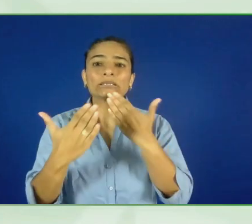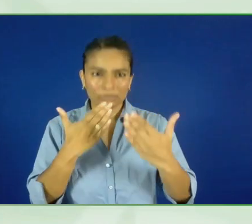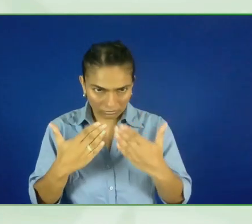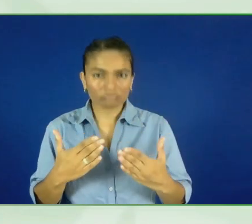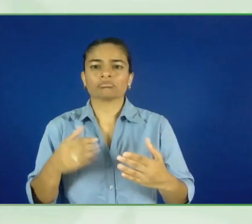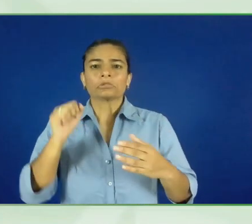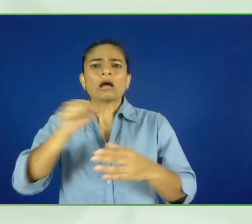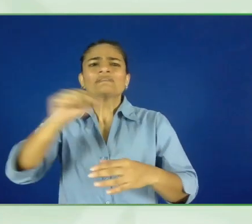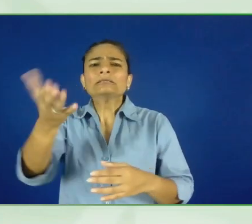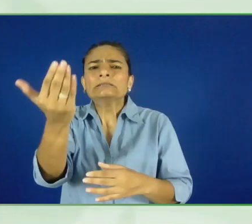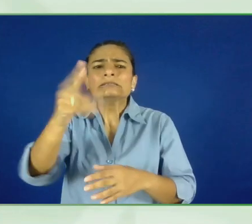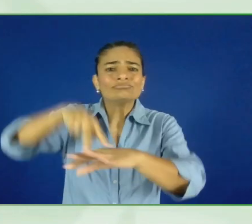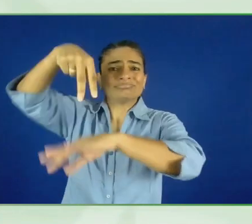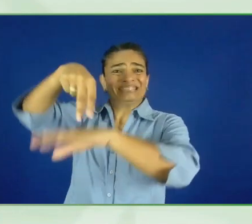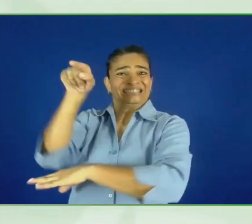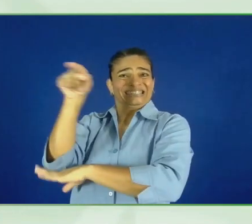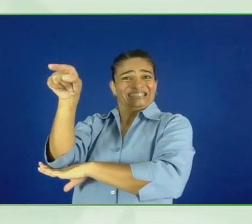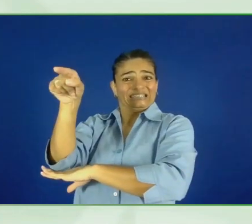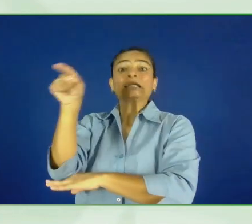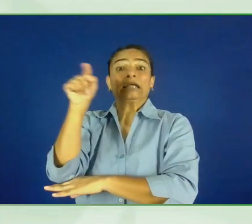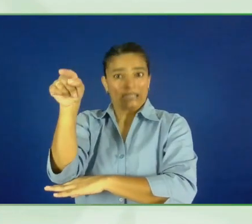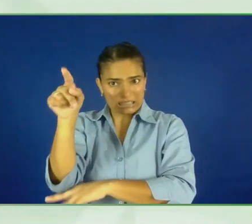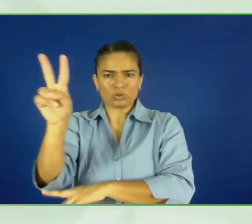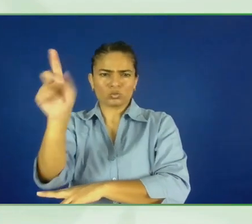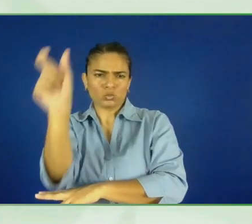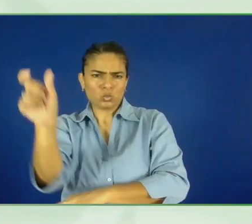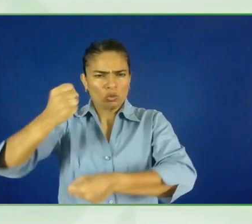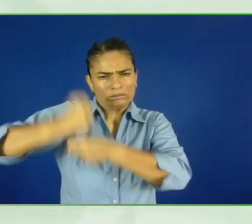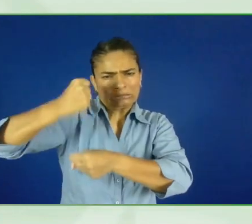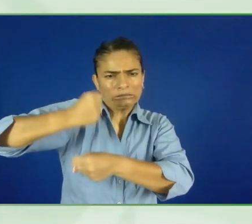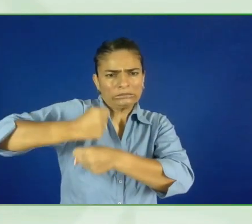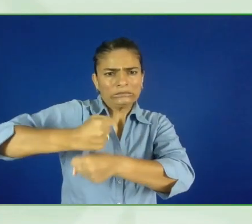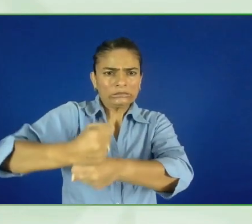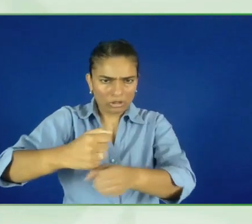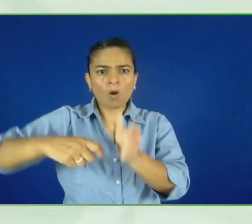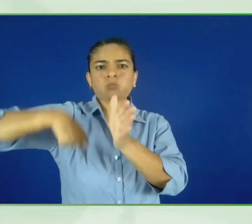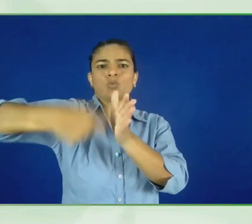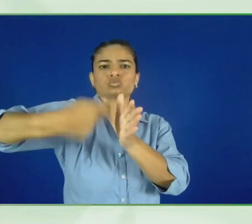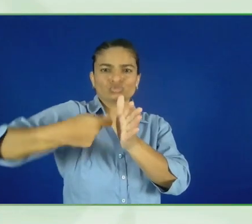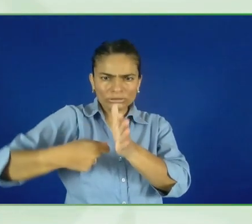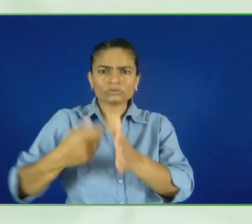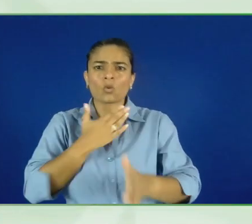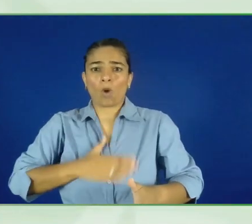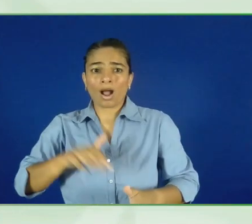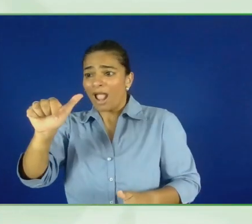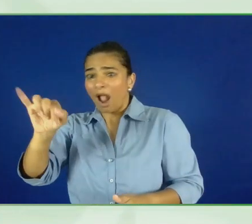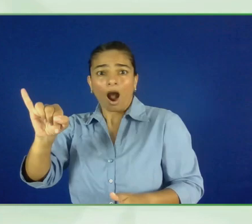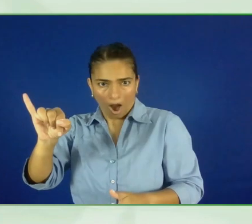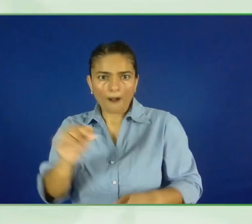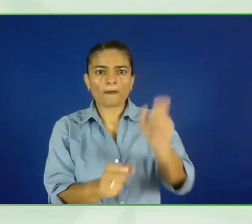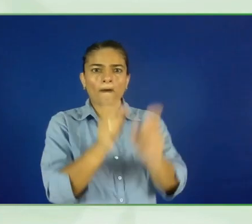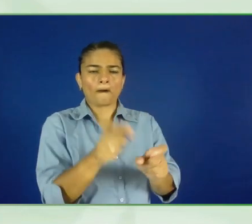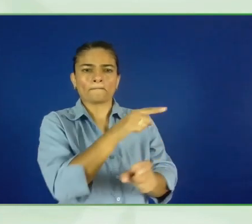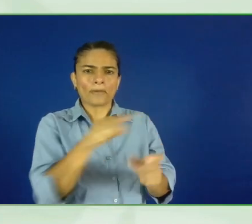on implementing the artificial intelligence tools. And the person with the smartphone with his hand, you may have come upon him already in